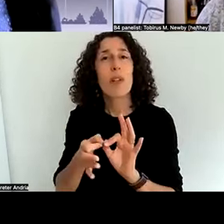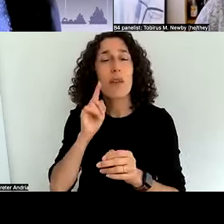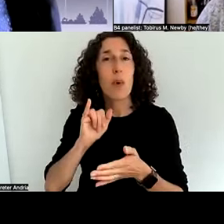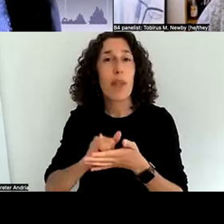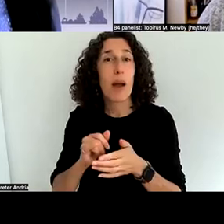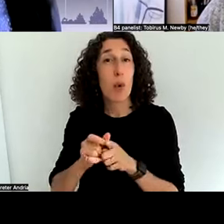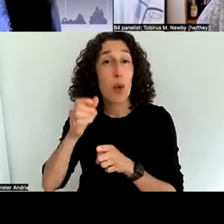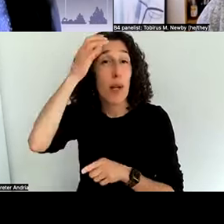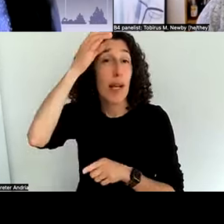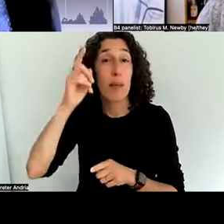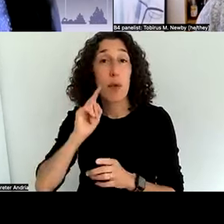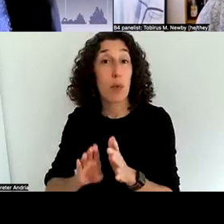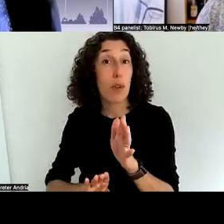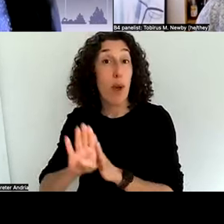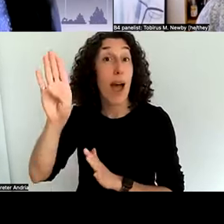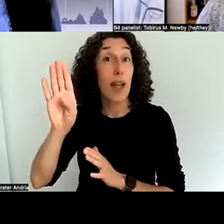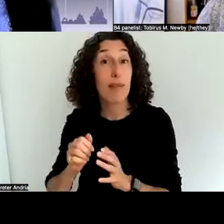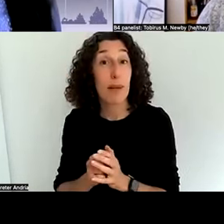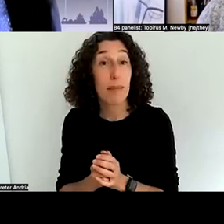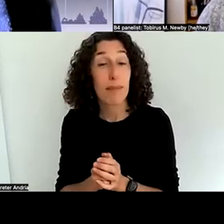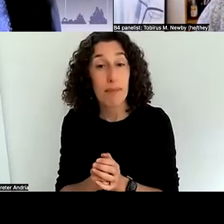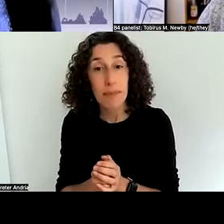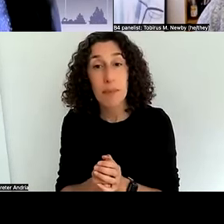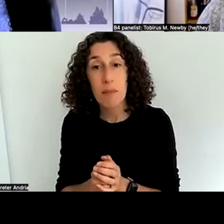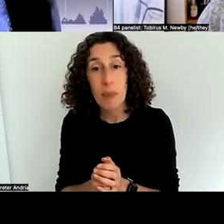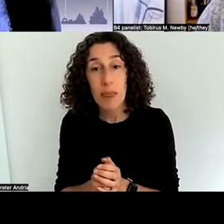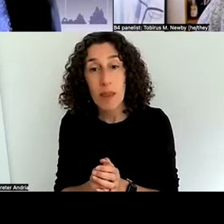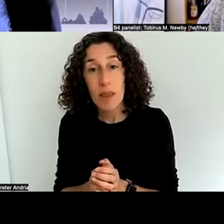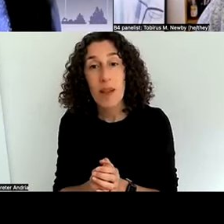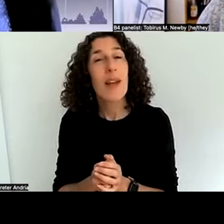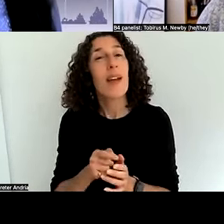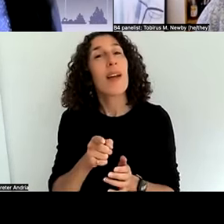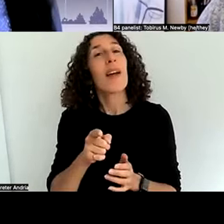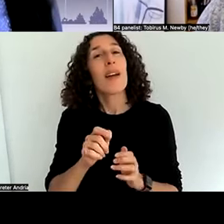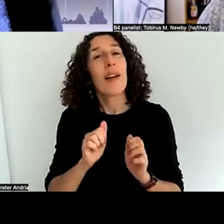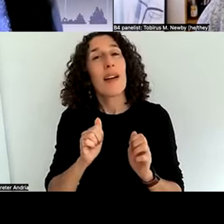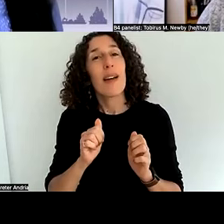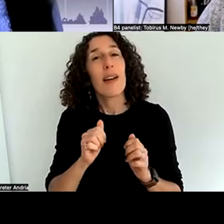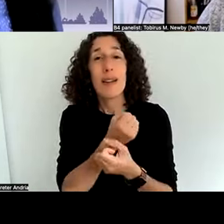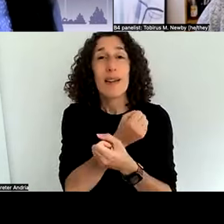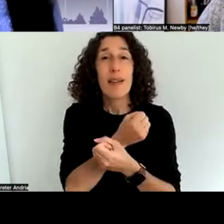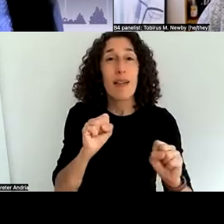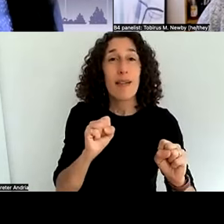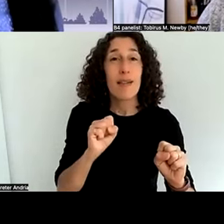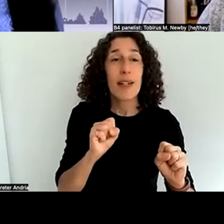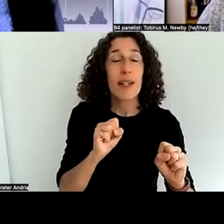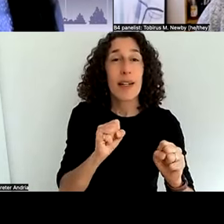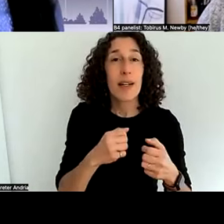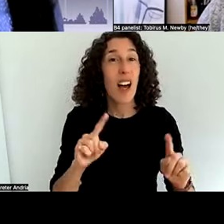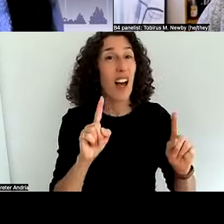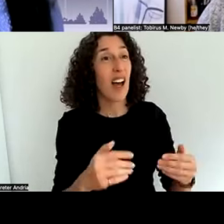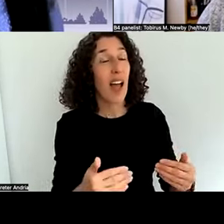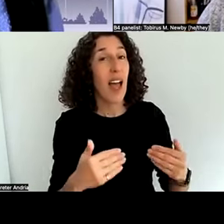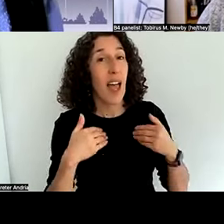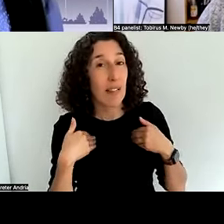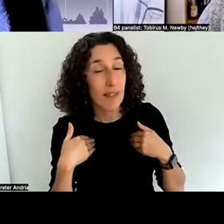Sure thing. The question being, what does it mean to thrive in relationship to safety rather than simply survive or